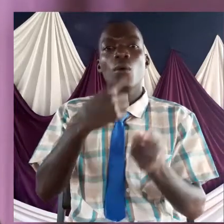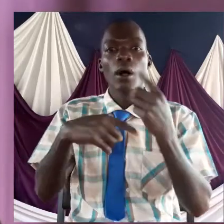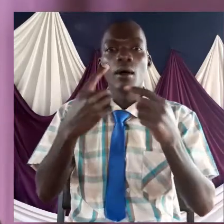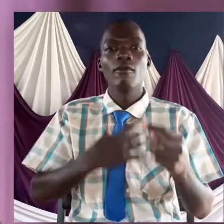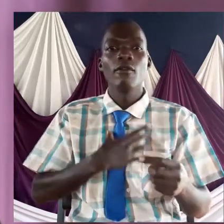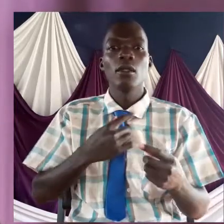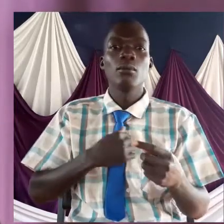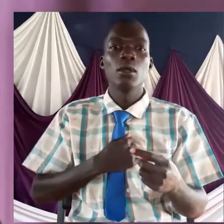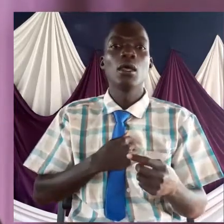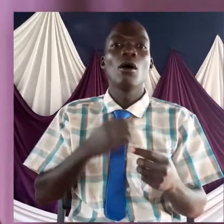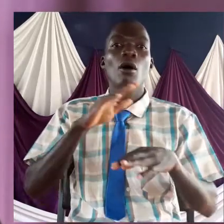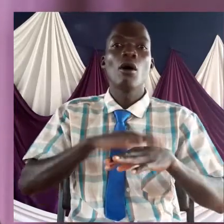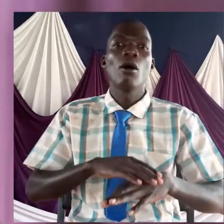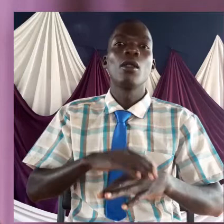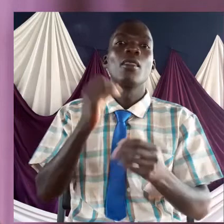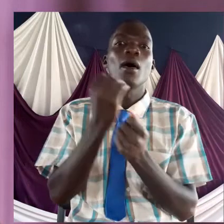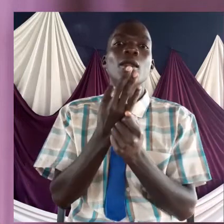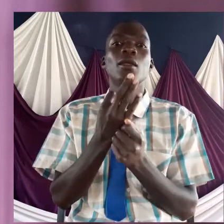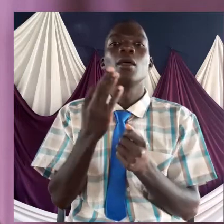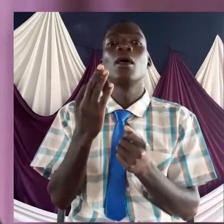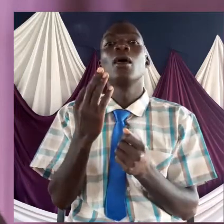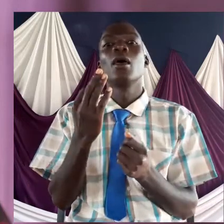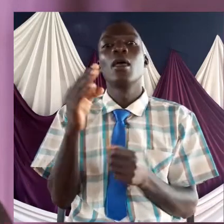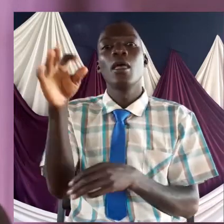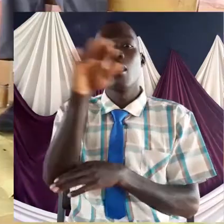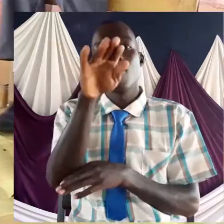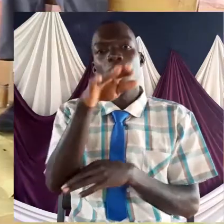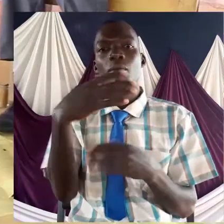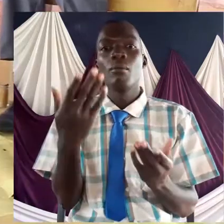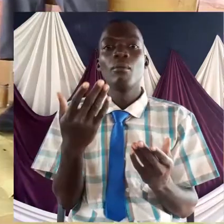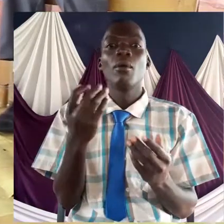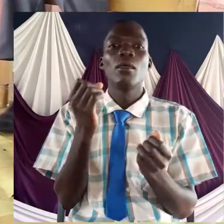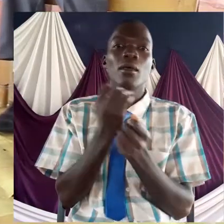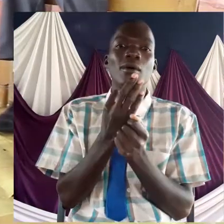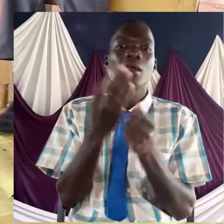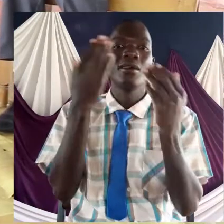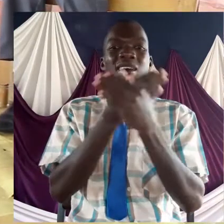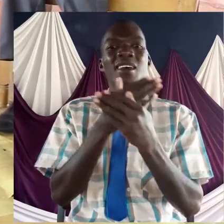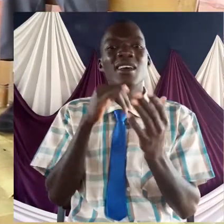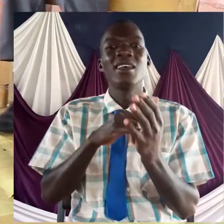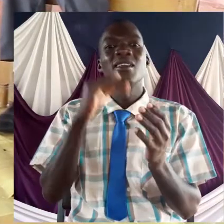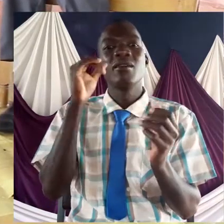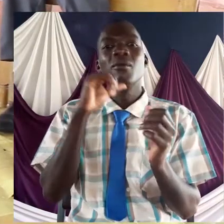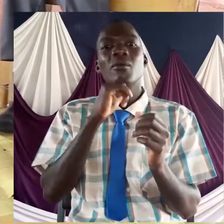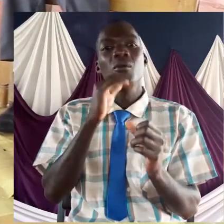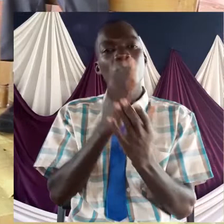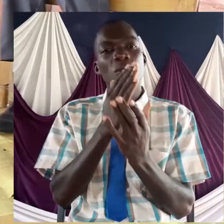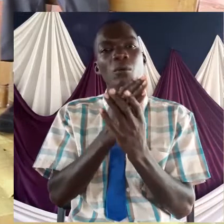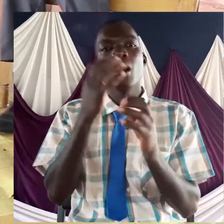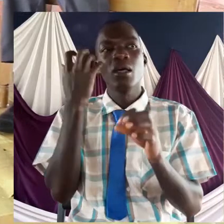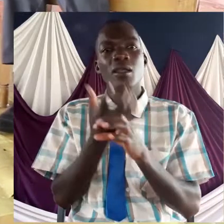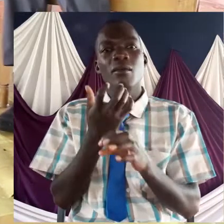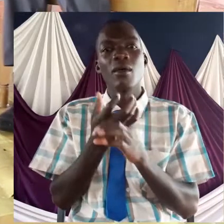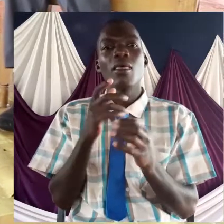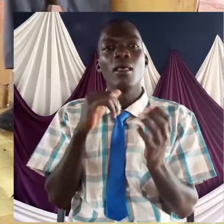visit me for 13 evenings and 13 nights, mm-hmm. it becomes very difficult to take it literally. Yes. And therefore, they